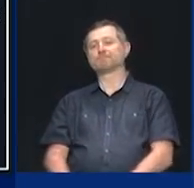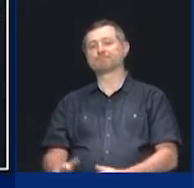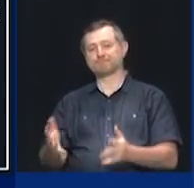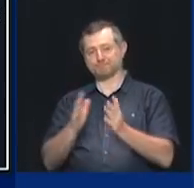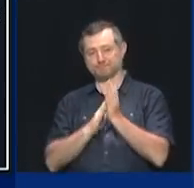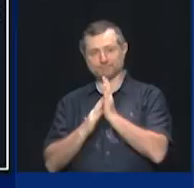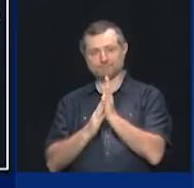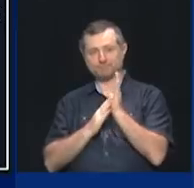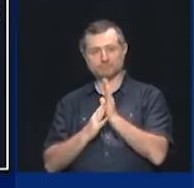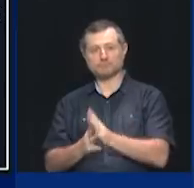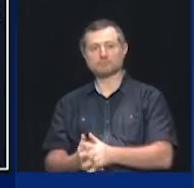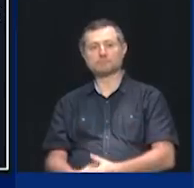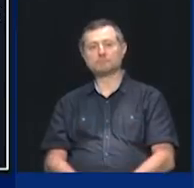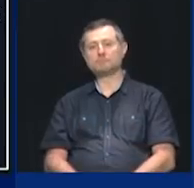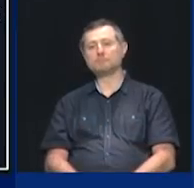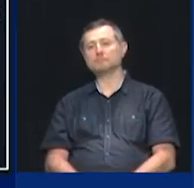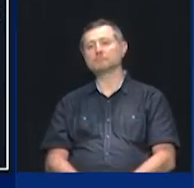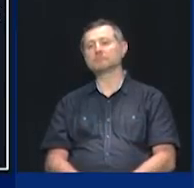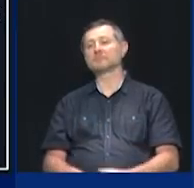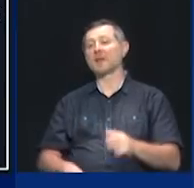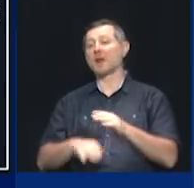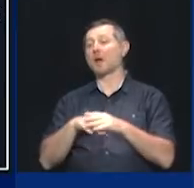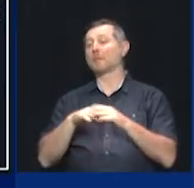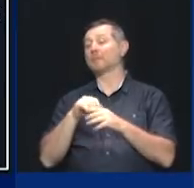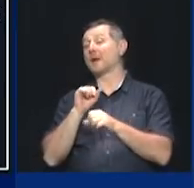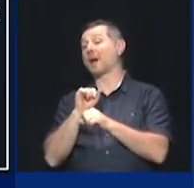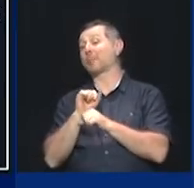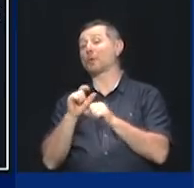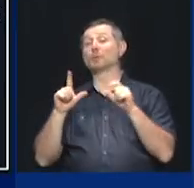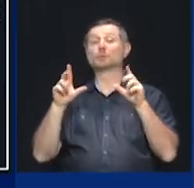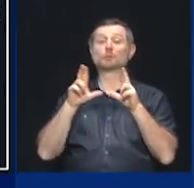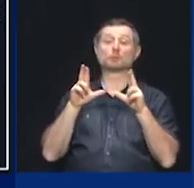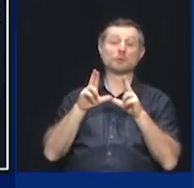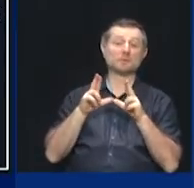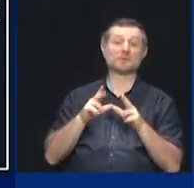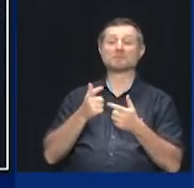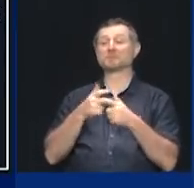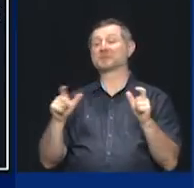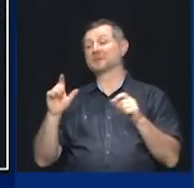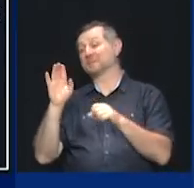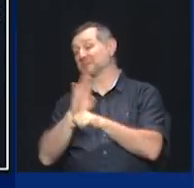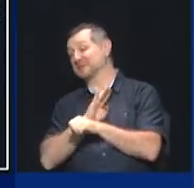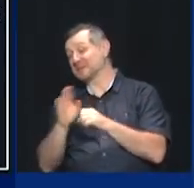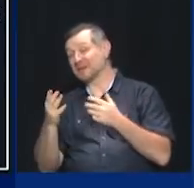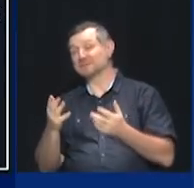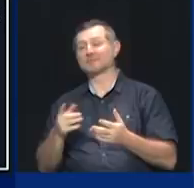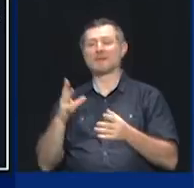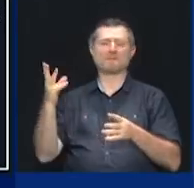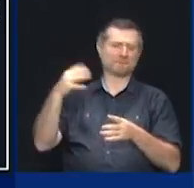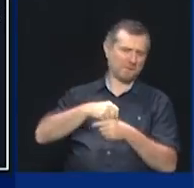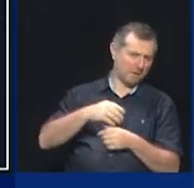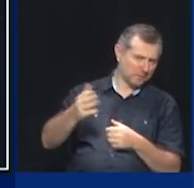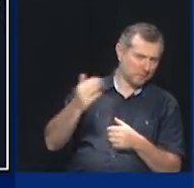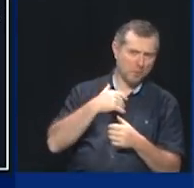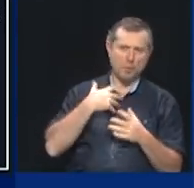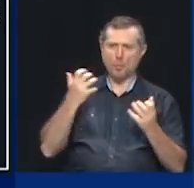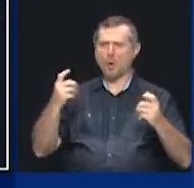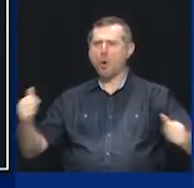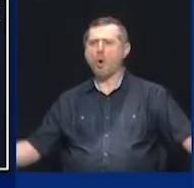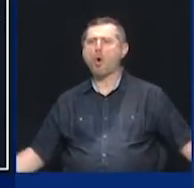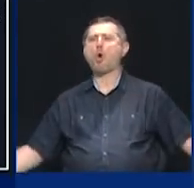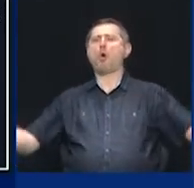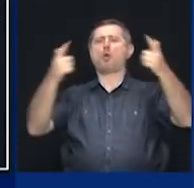Labor movement will be part of it. The big business organizations will be part of it. But we want every business opening their doors